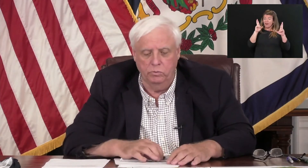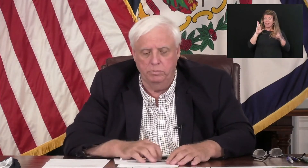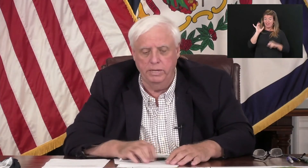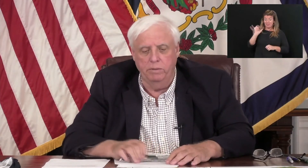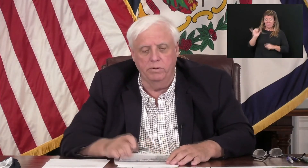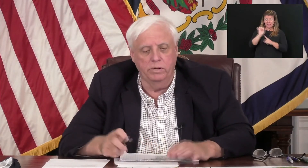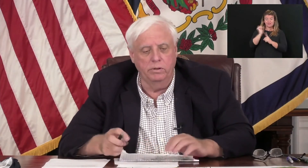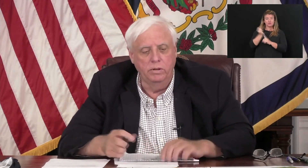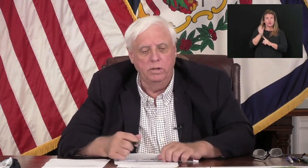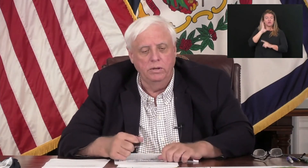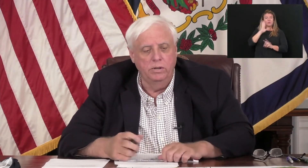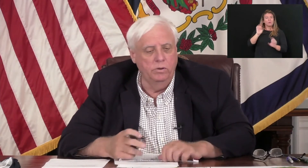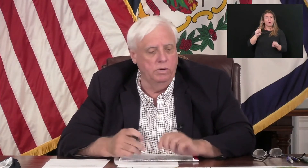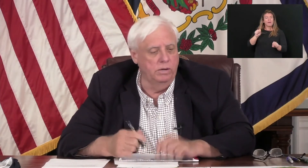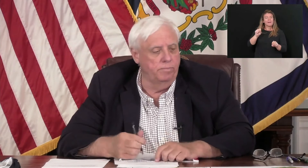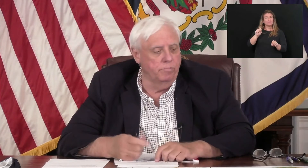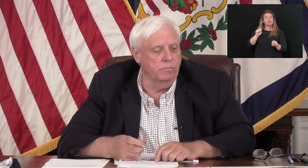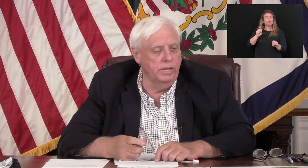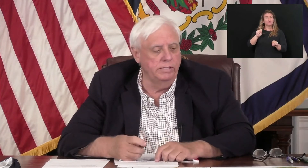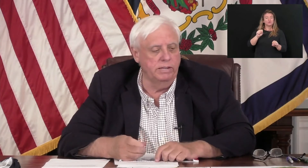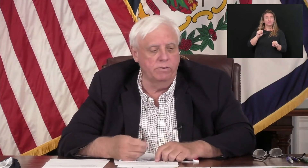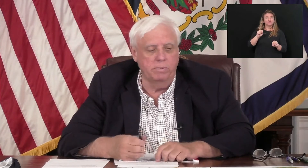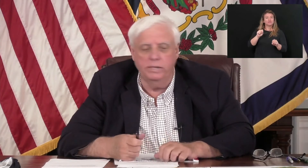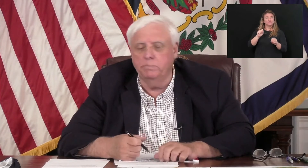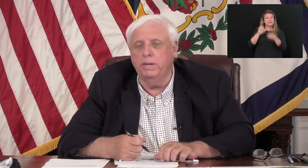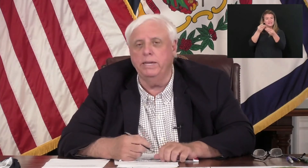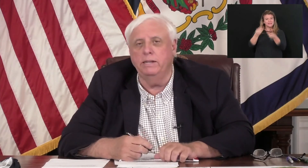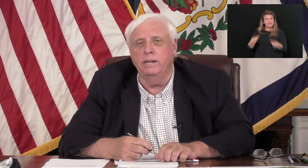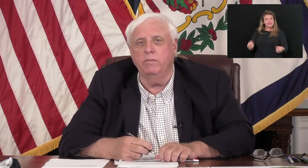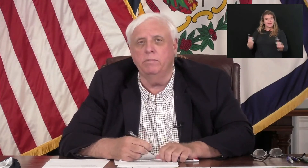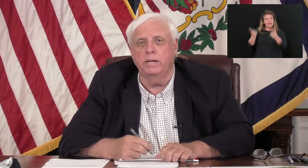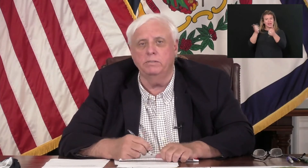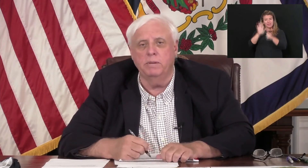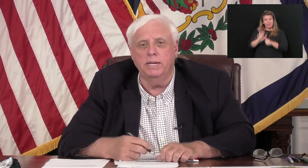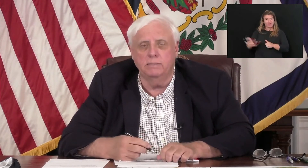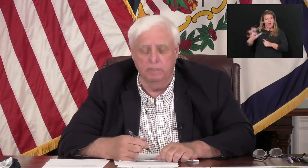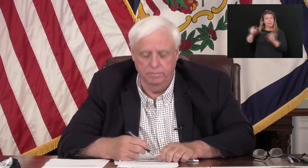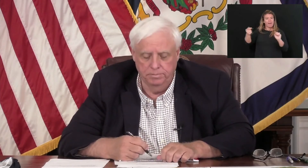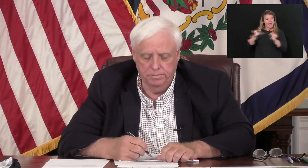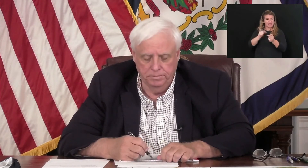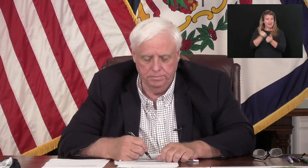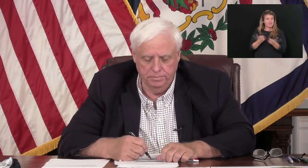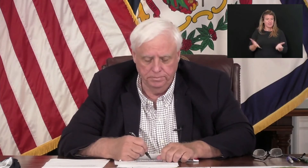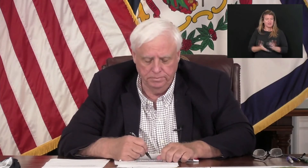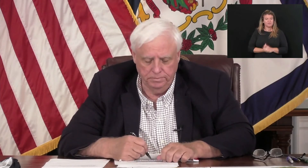situations will be able to ease everybody's pain and everybody's minds.